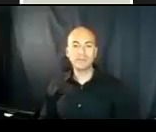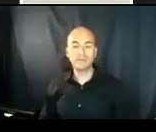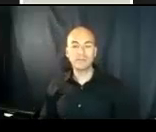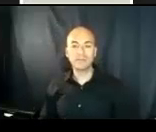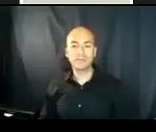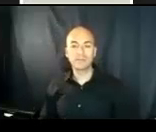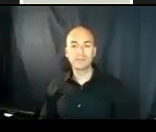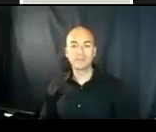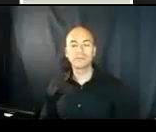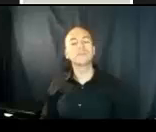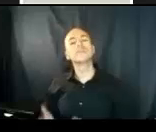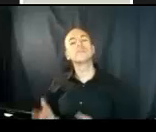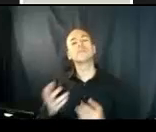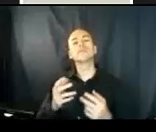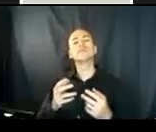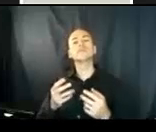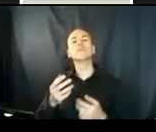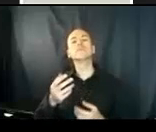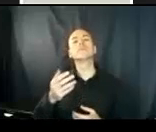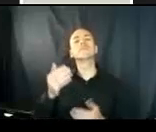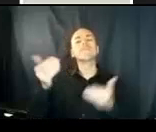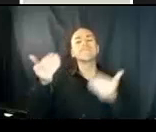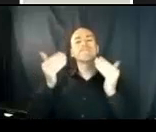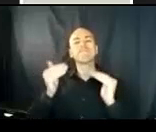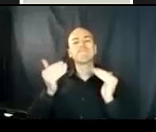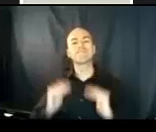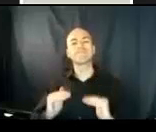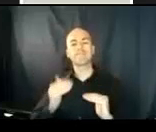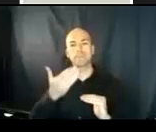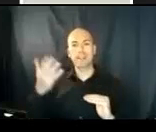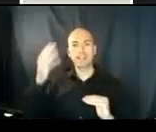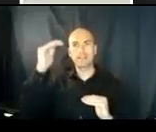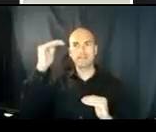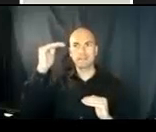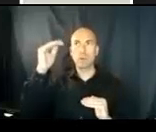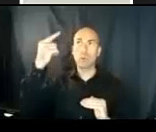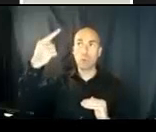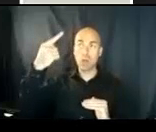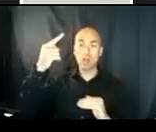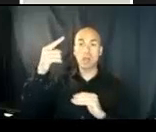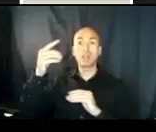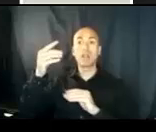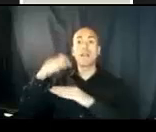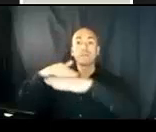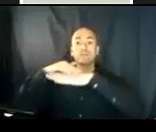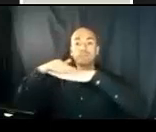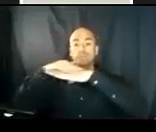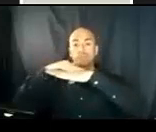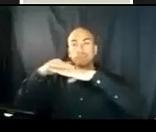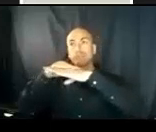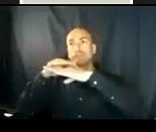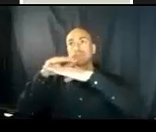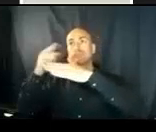I highly recommend when you are creating a lesson. One is to have an overview of your lesson and a